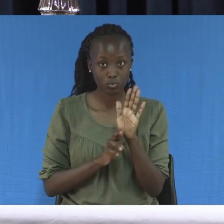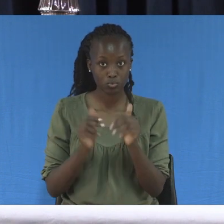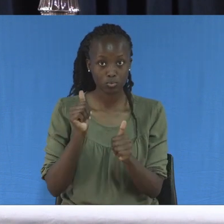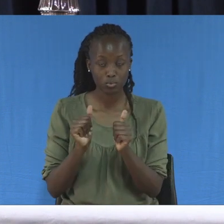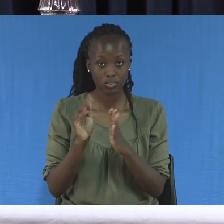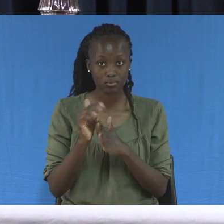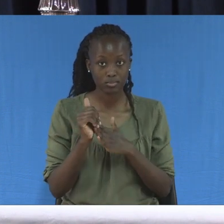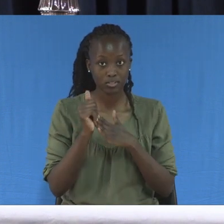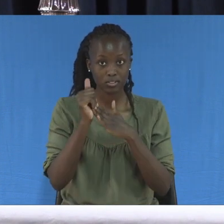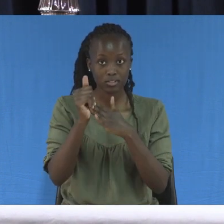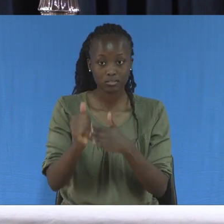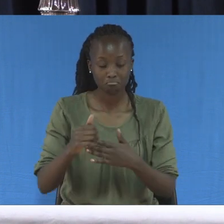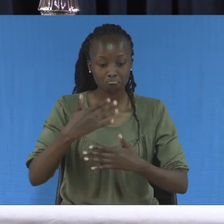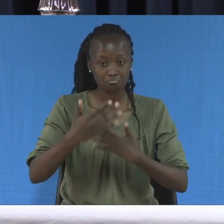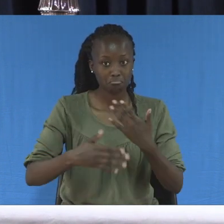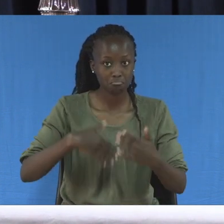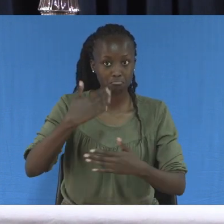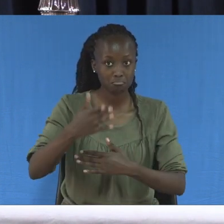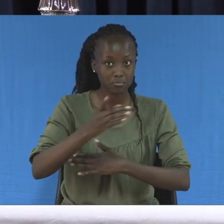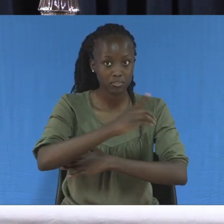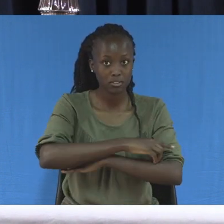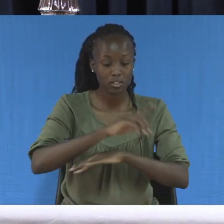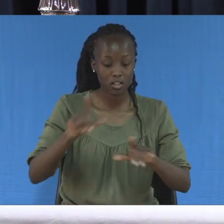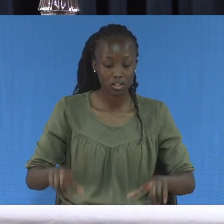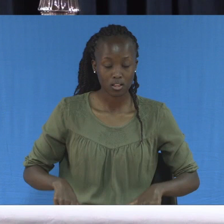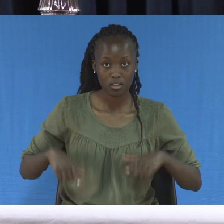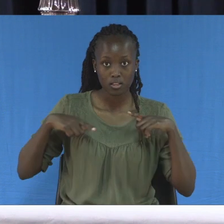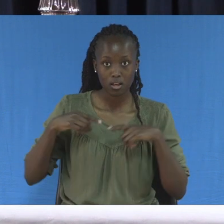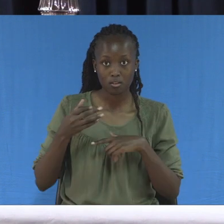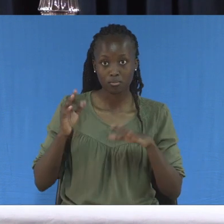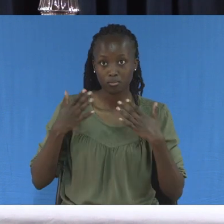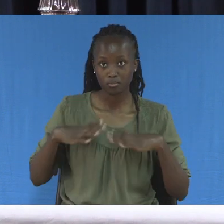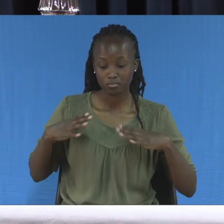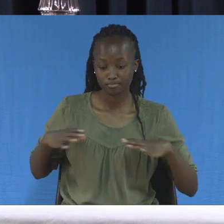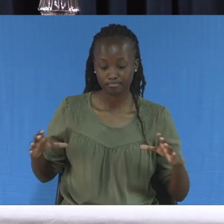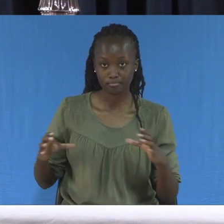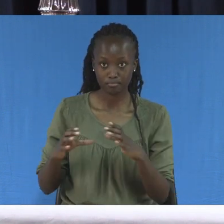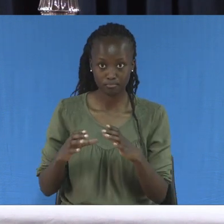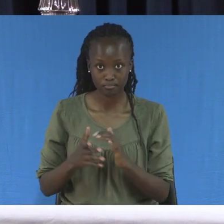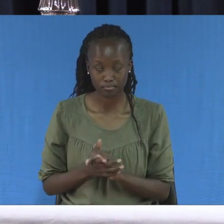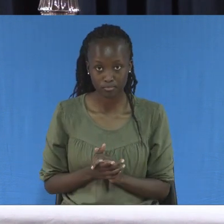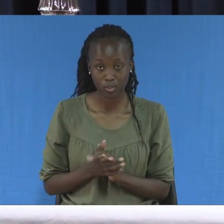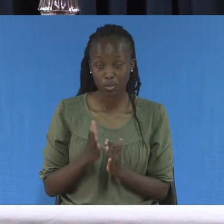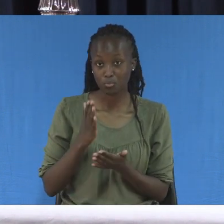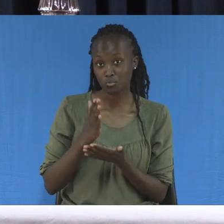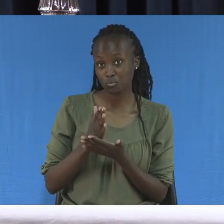guides the day-to-day lives of the people.